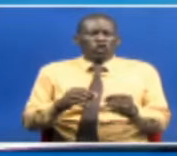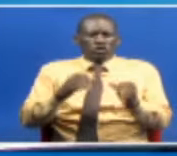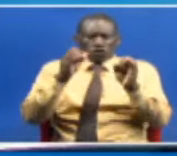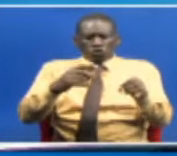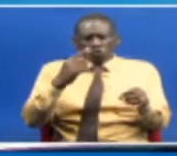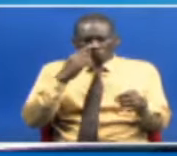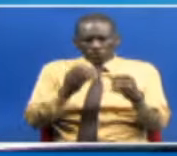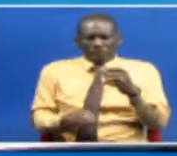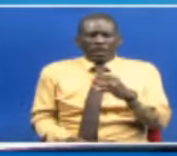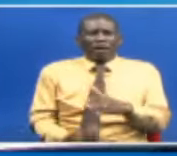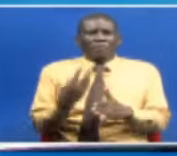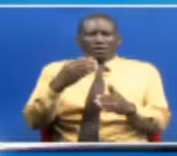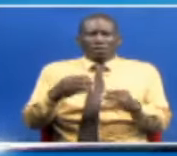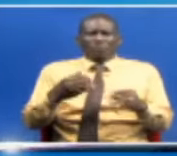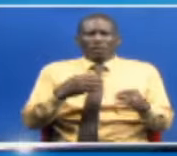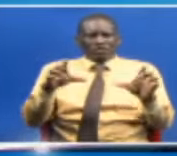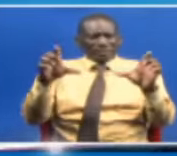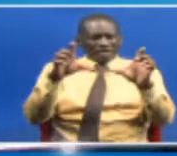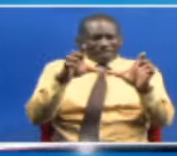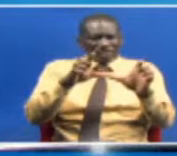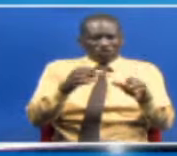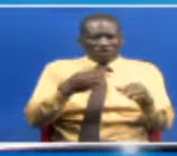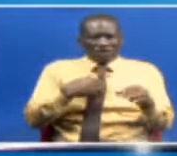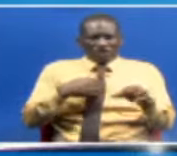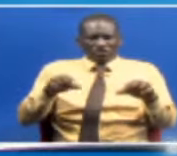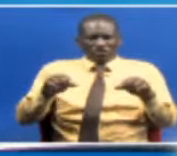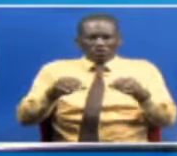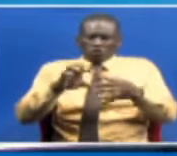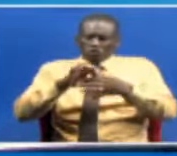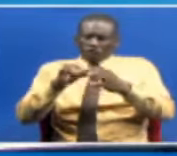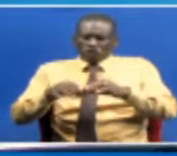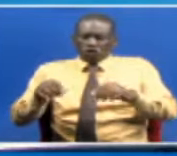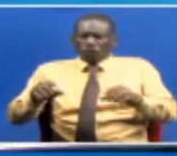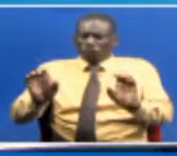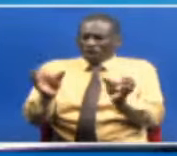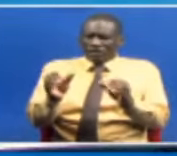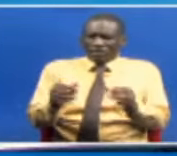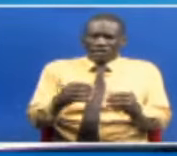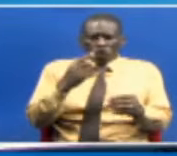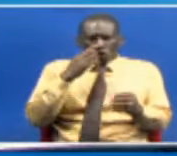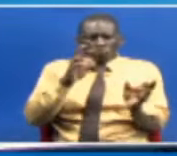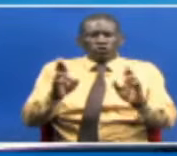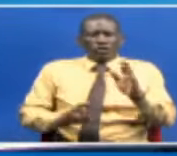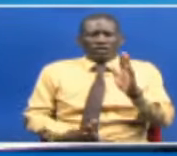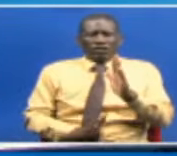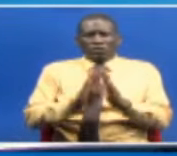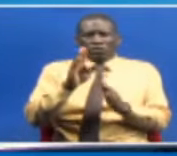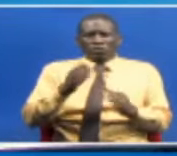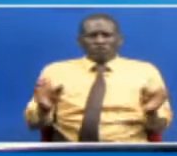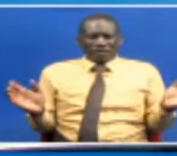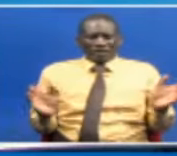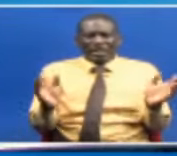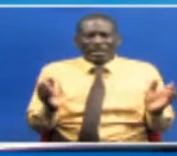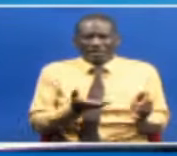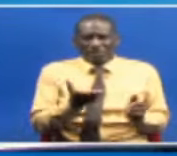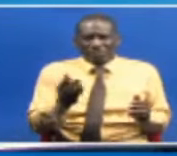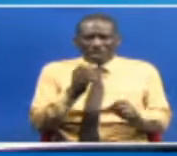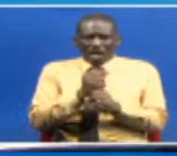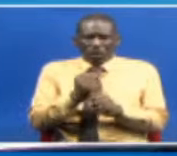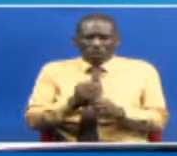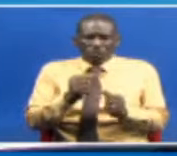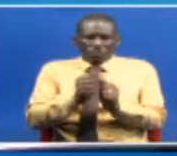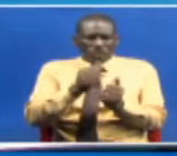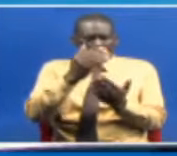are licensed with reticulation. For the homes that have been developed, we will encourage and work on a program